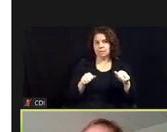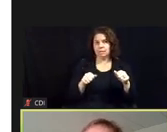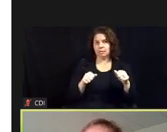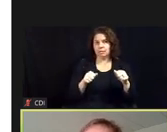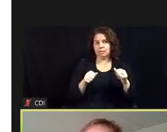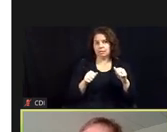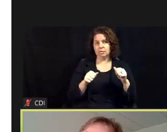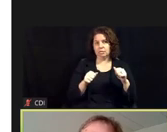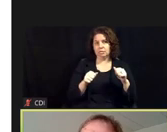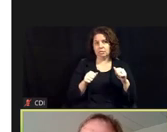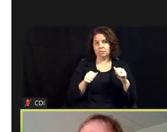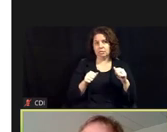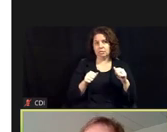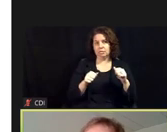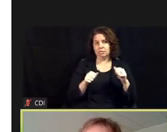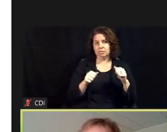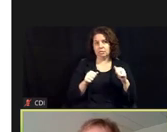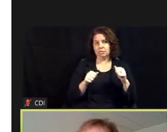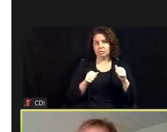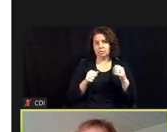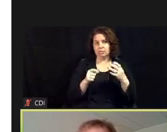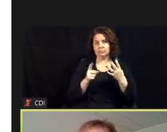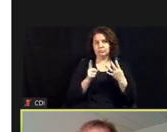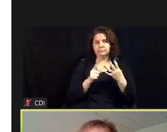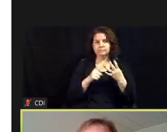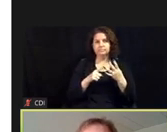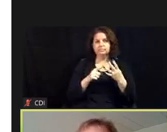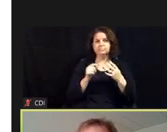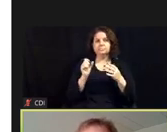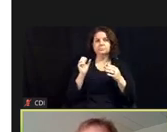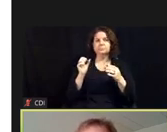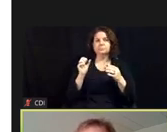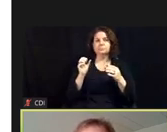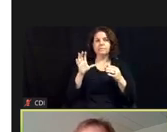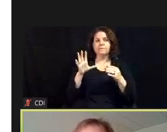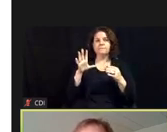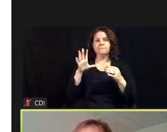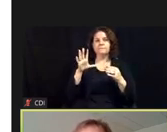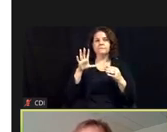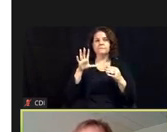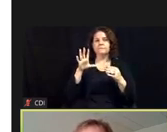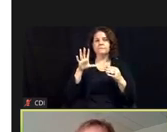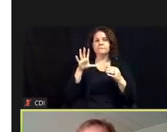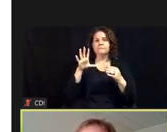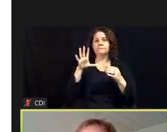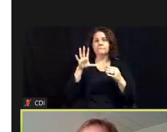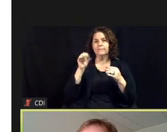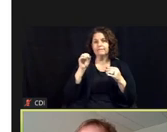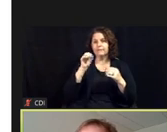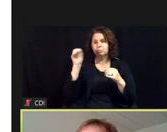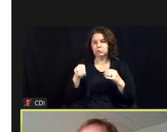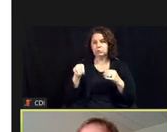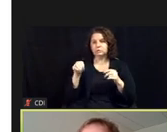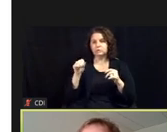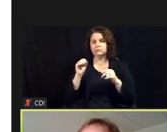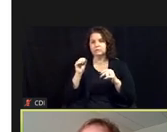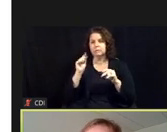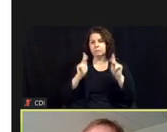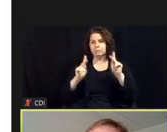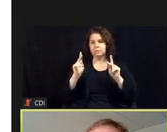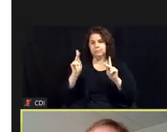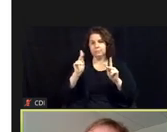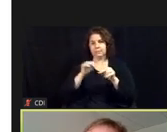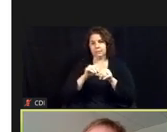more elastic and it's more nuanced in that sense. And then it is also responsive, where there's metrics tied